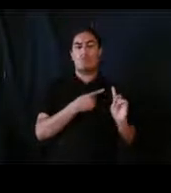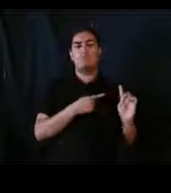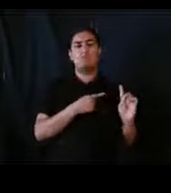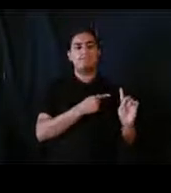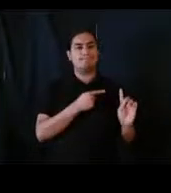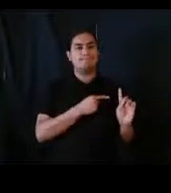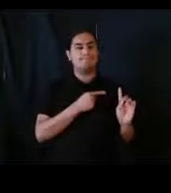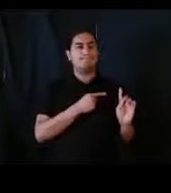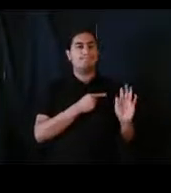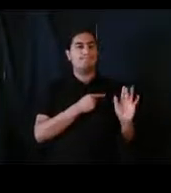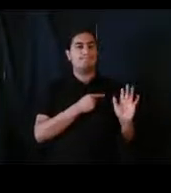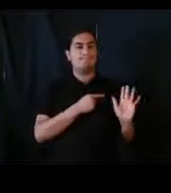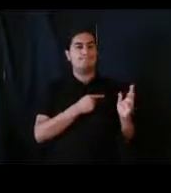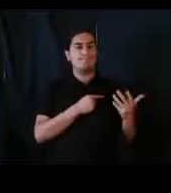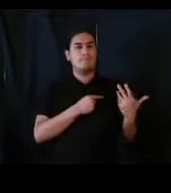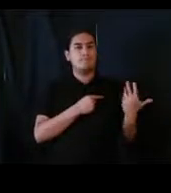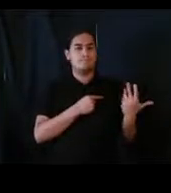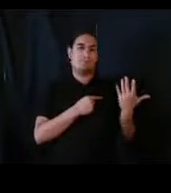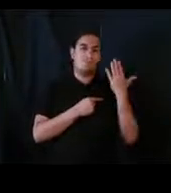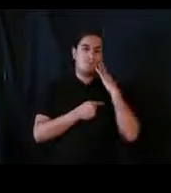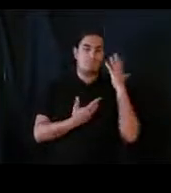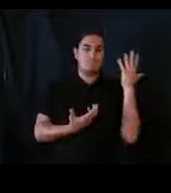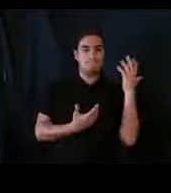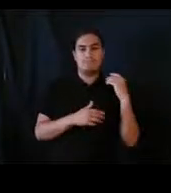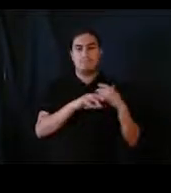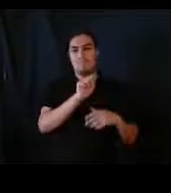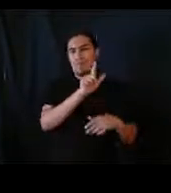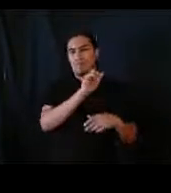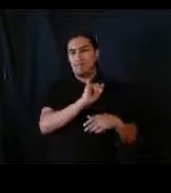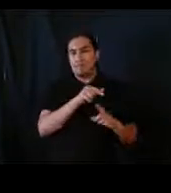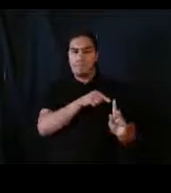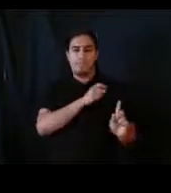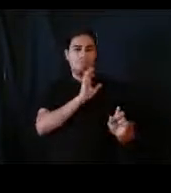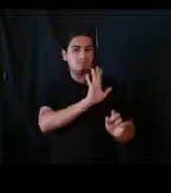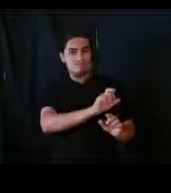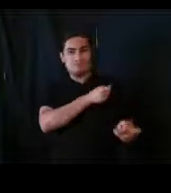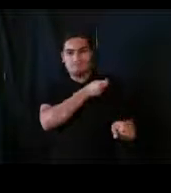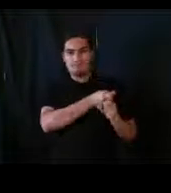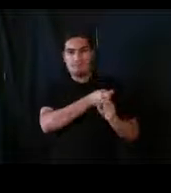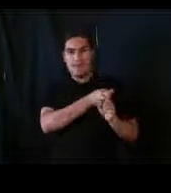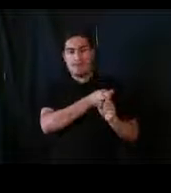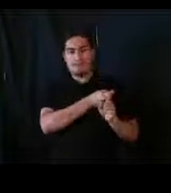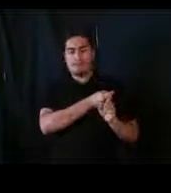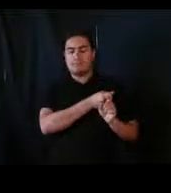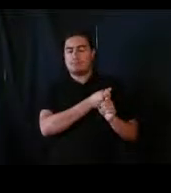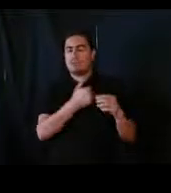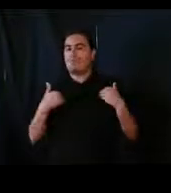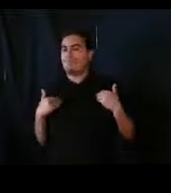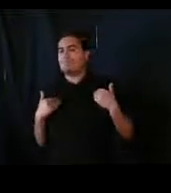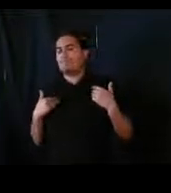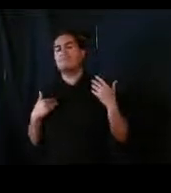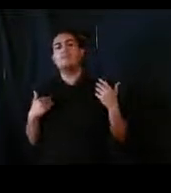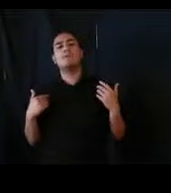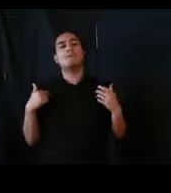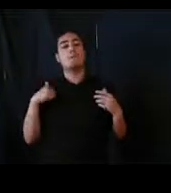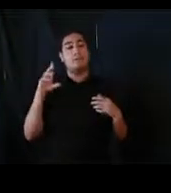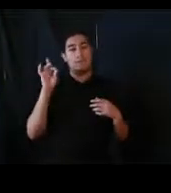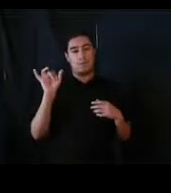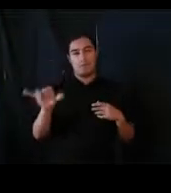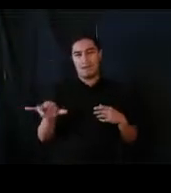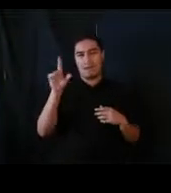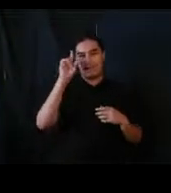about the uh you know ali and the impacts that that all of this has and while i do that i believe the